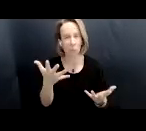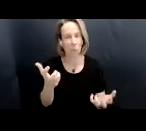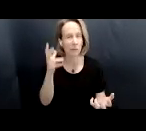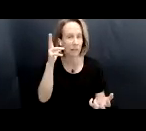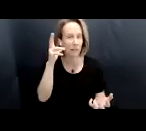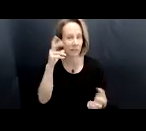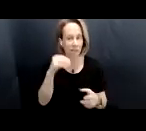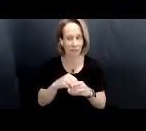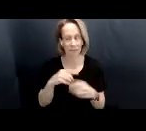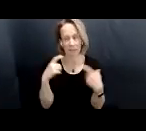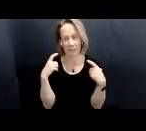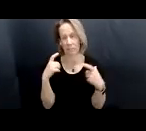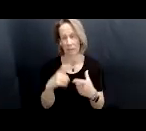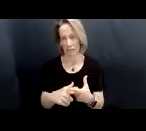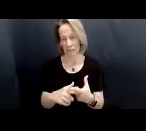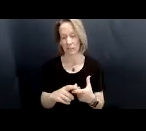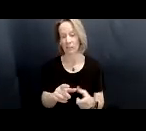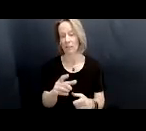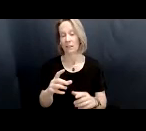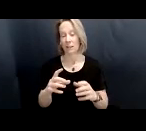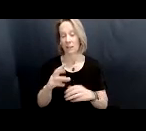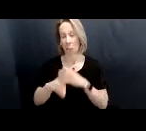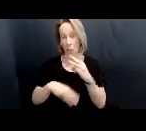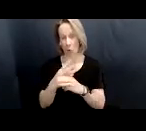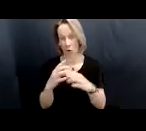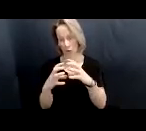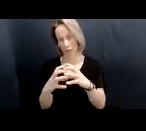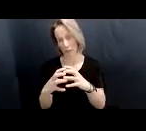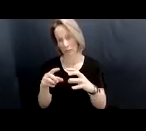the interpret button on the bottom right of your screen.